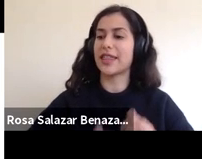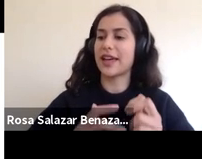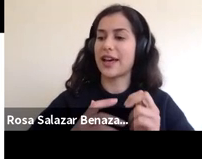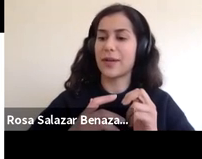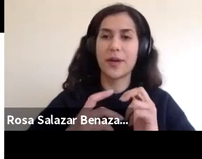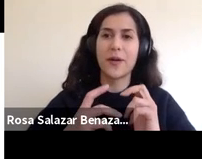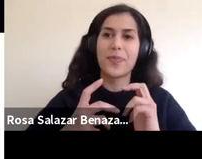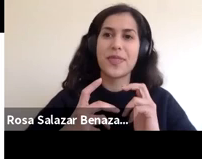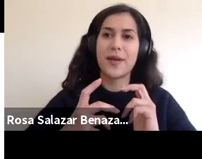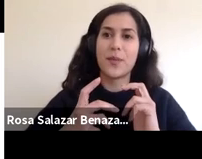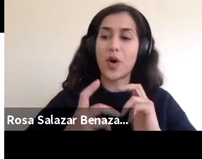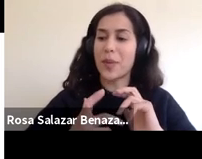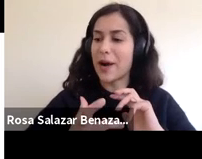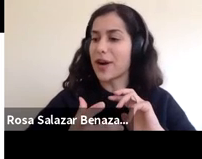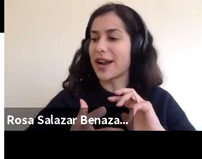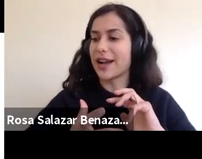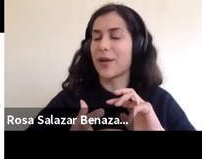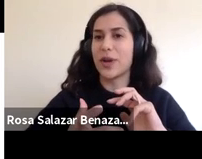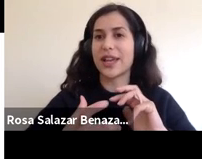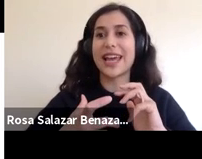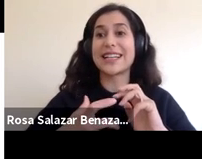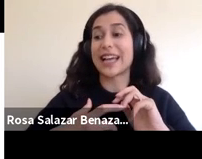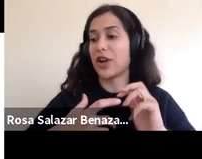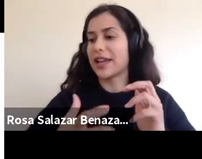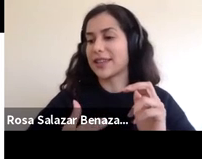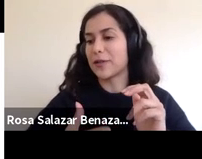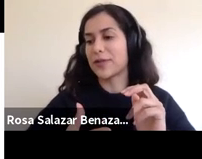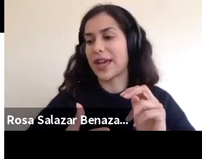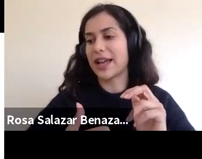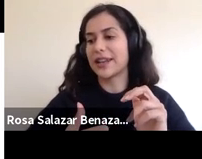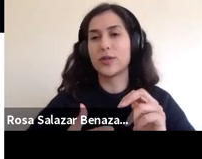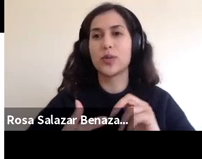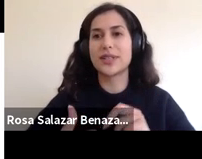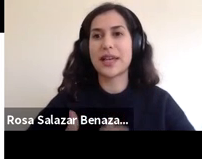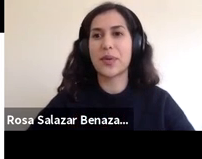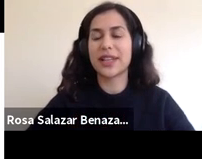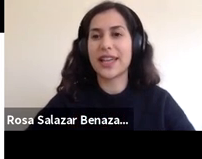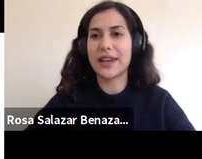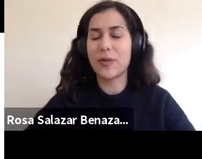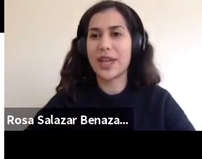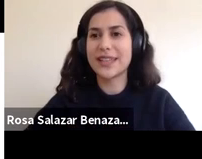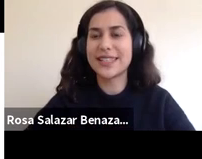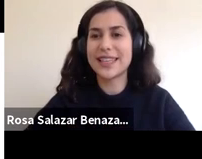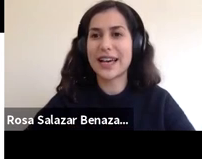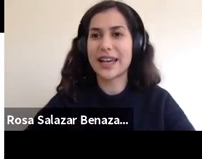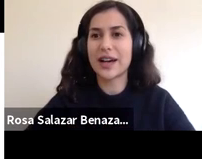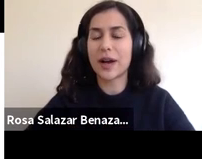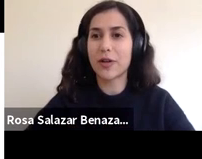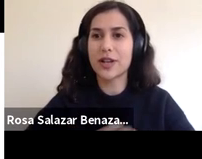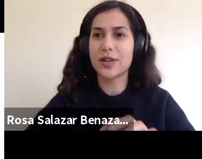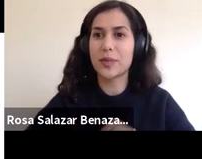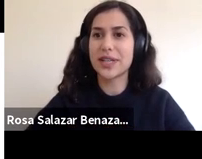So you said that more power we can get as a collective than to do it separately. And we can see